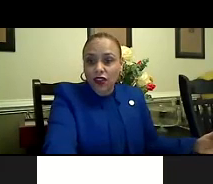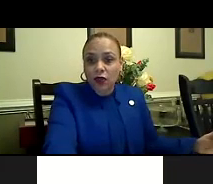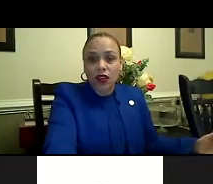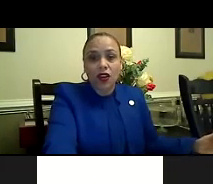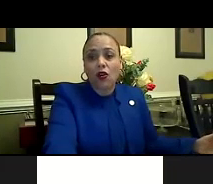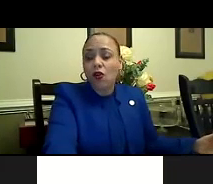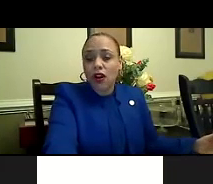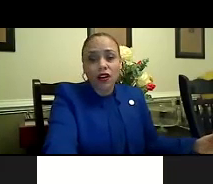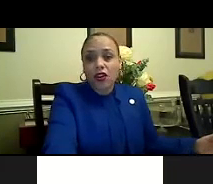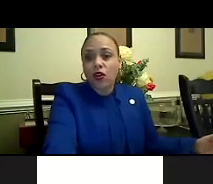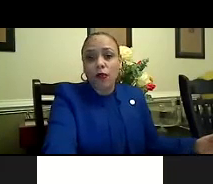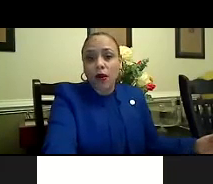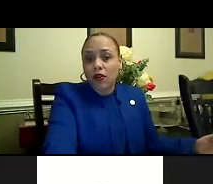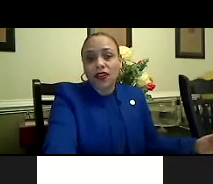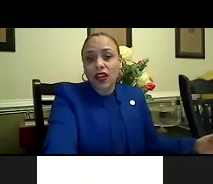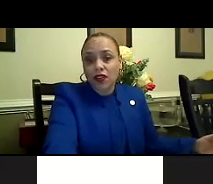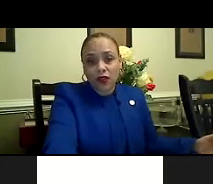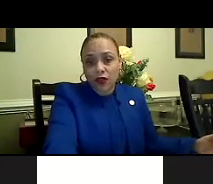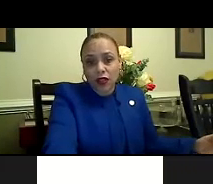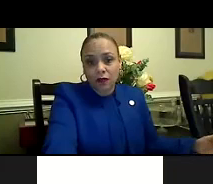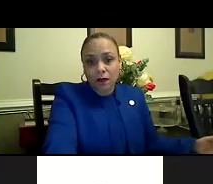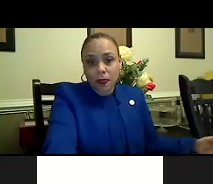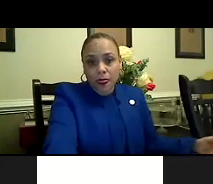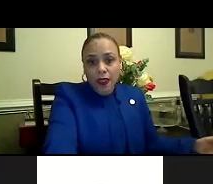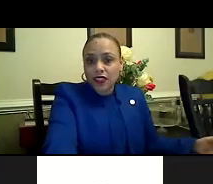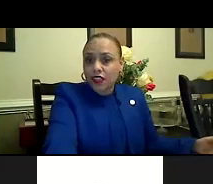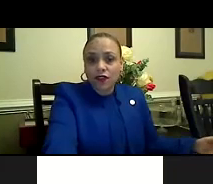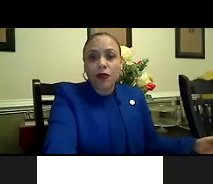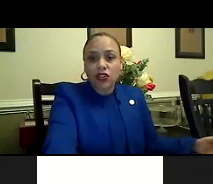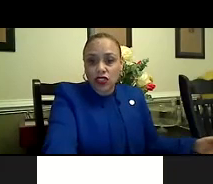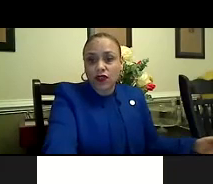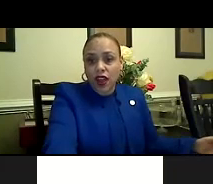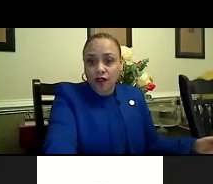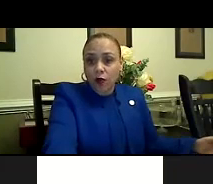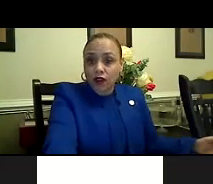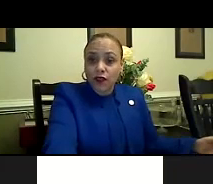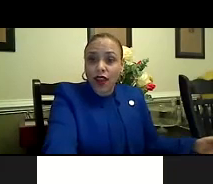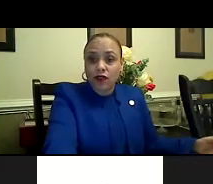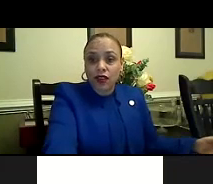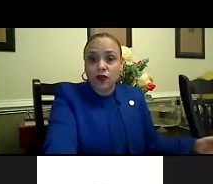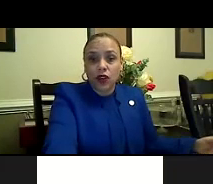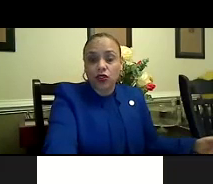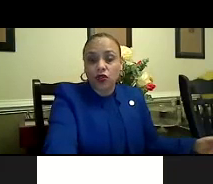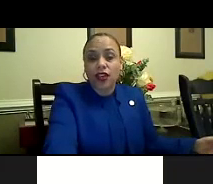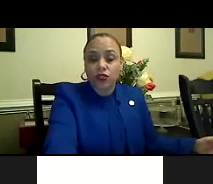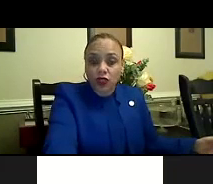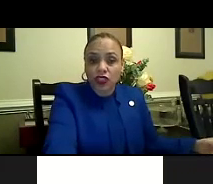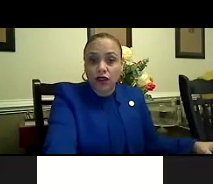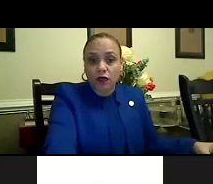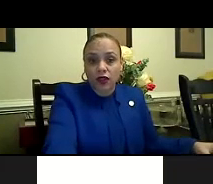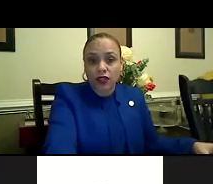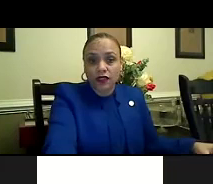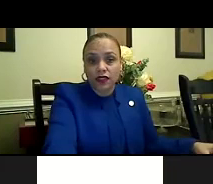of the community, or you're a member of another community, this information is for everyone. And for that reason, we are trying to